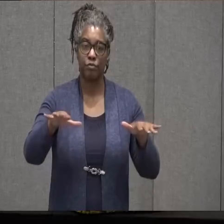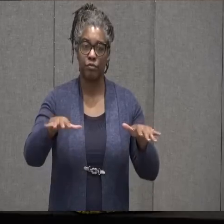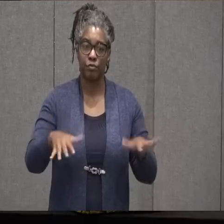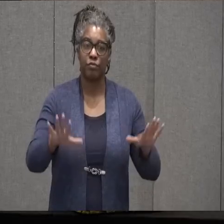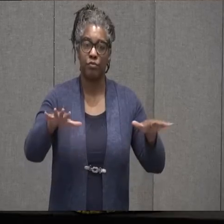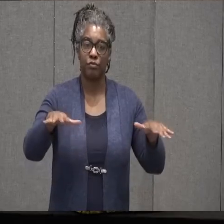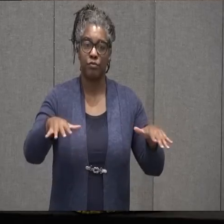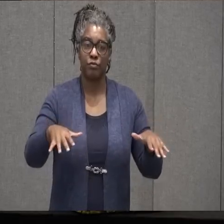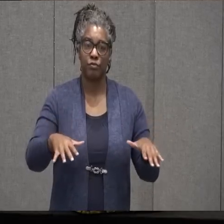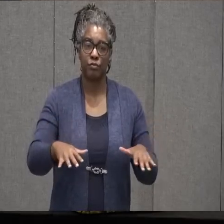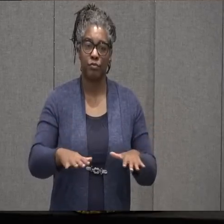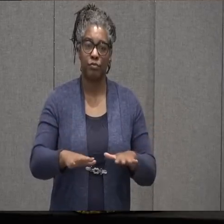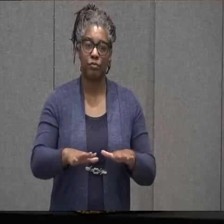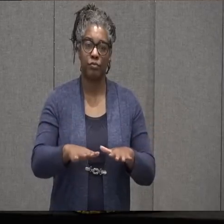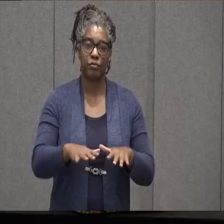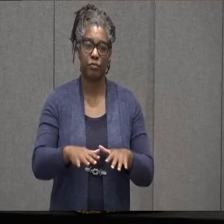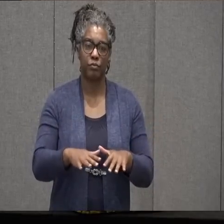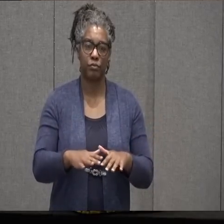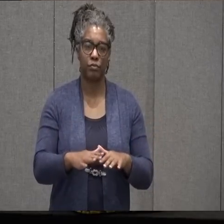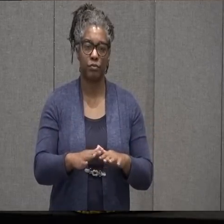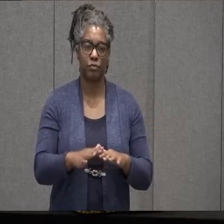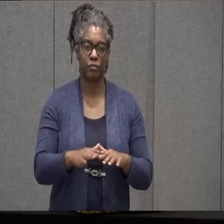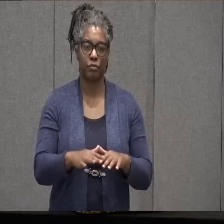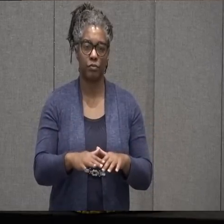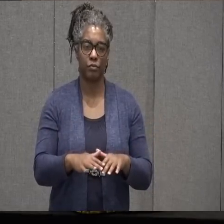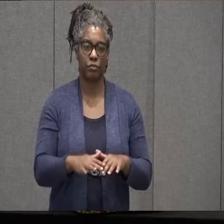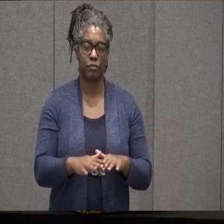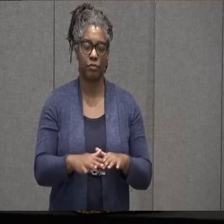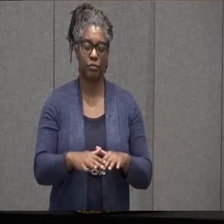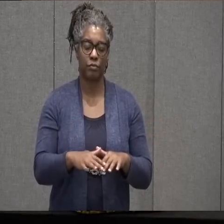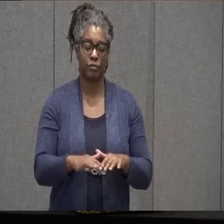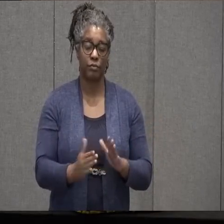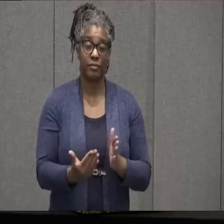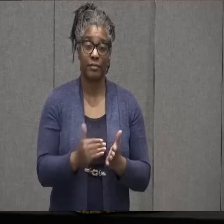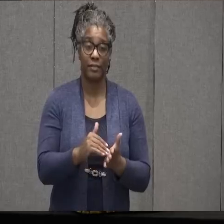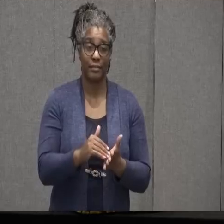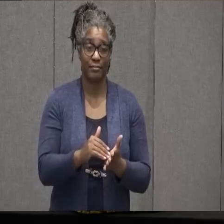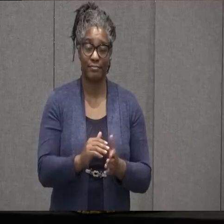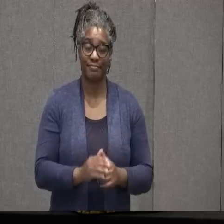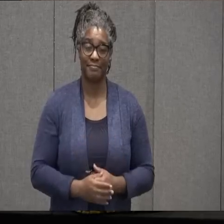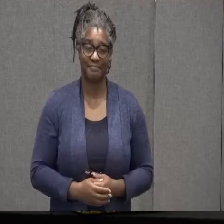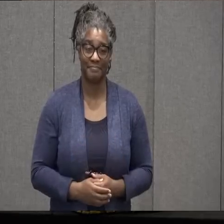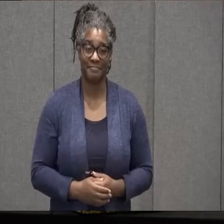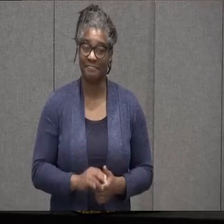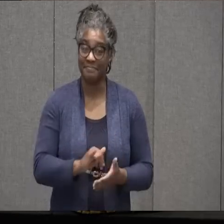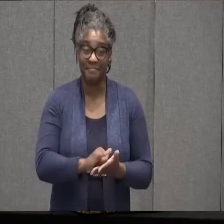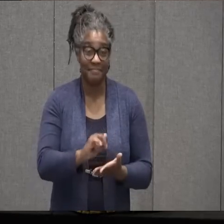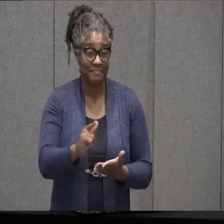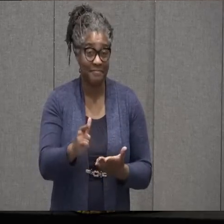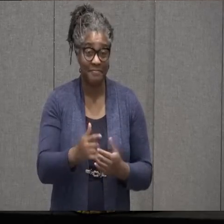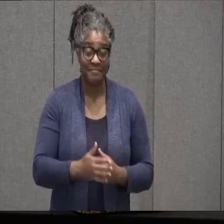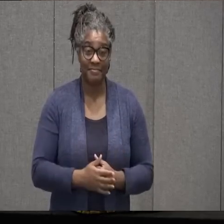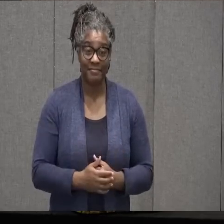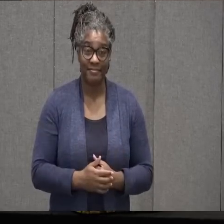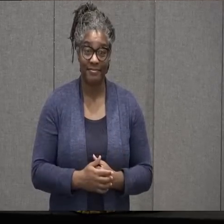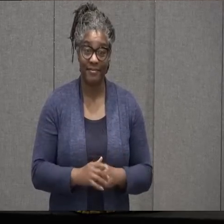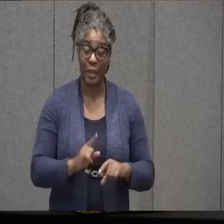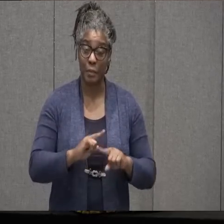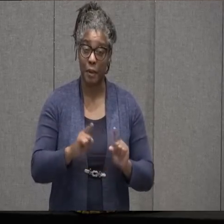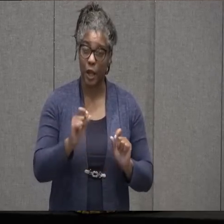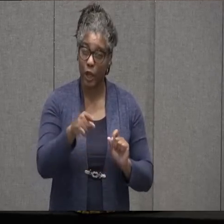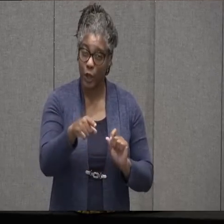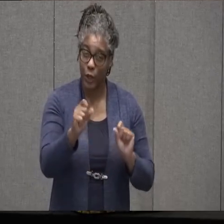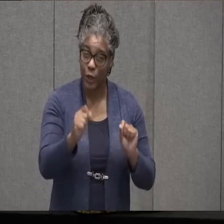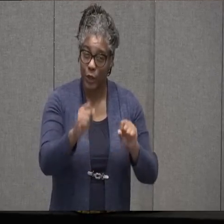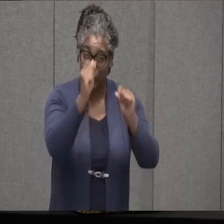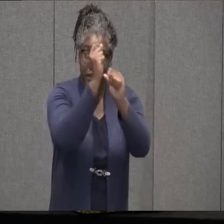Silent again. That's the entire poem. But can you picture something from this?